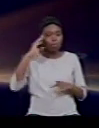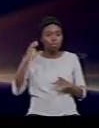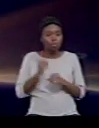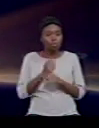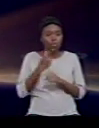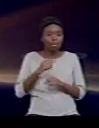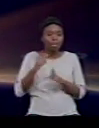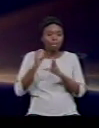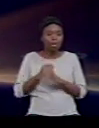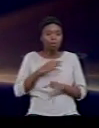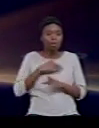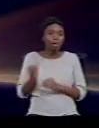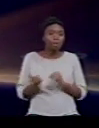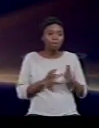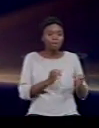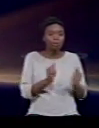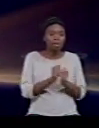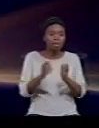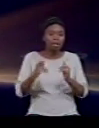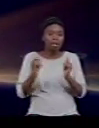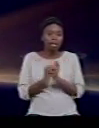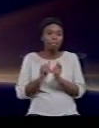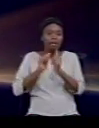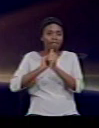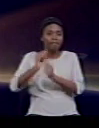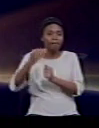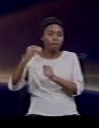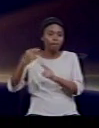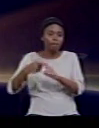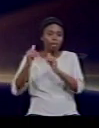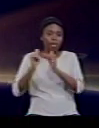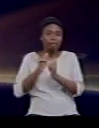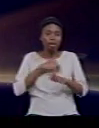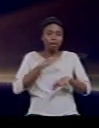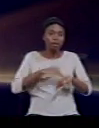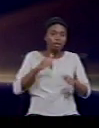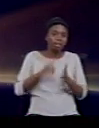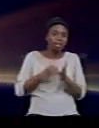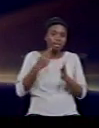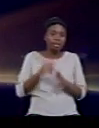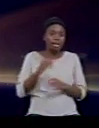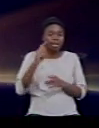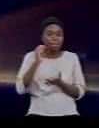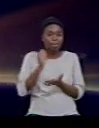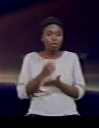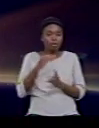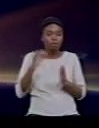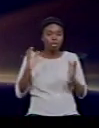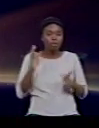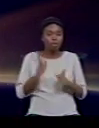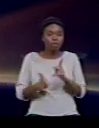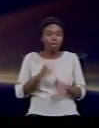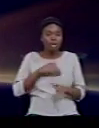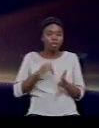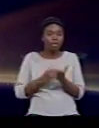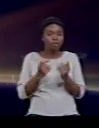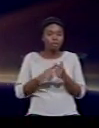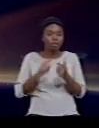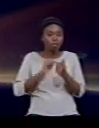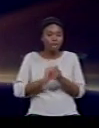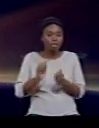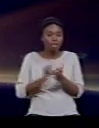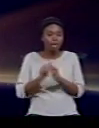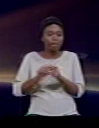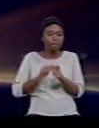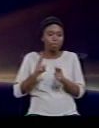and pitched it without the camp, afar off from the camp, and called it the tabernacle of the congregation. And it came to pass